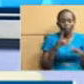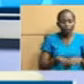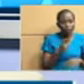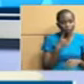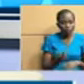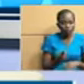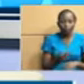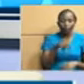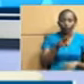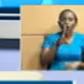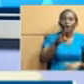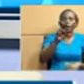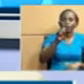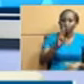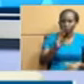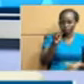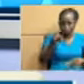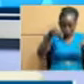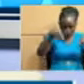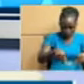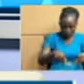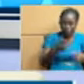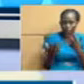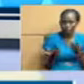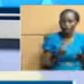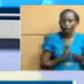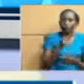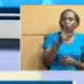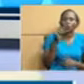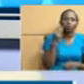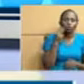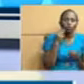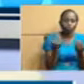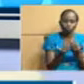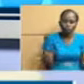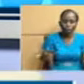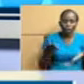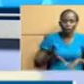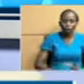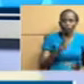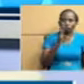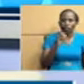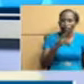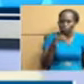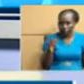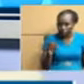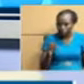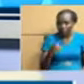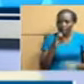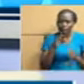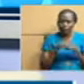say URSB, for example, today, said there are 1 million children who are born in 2020. If